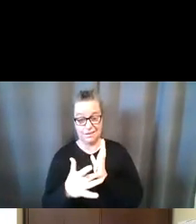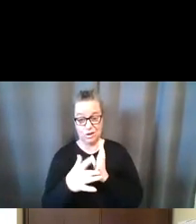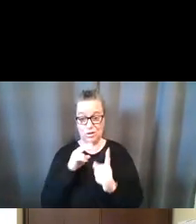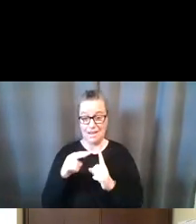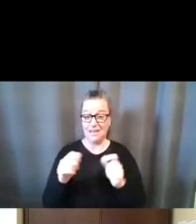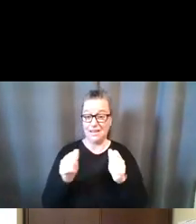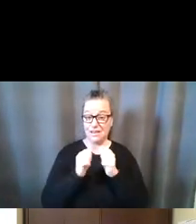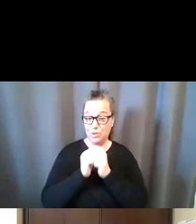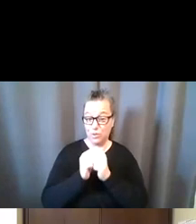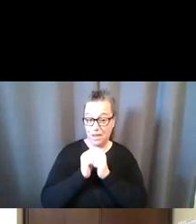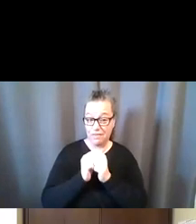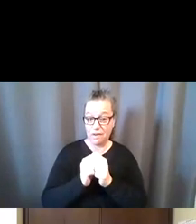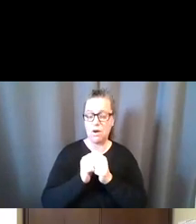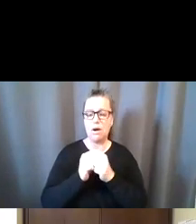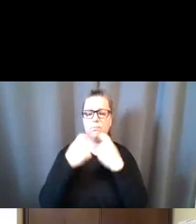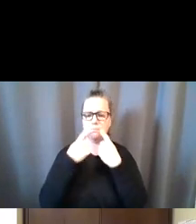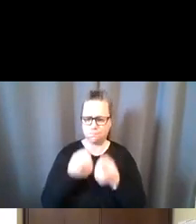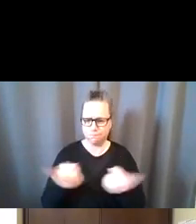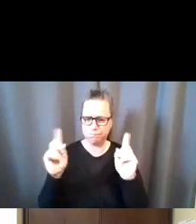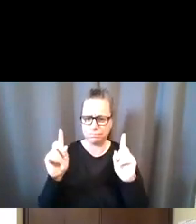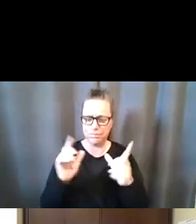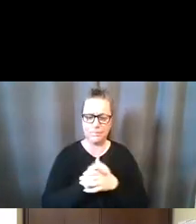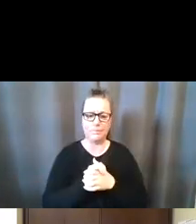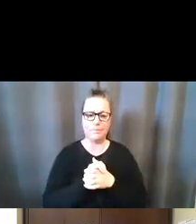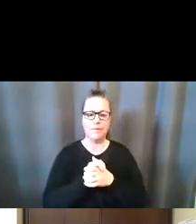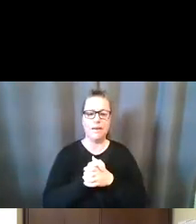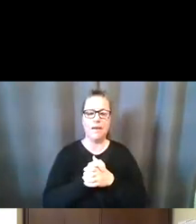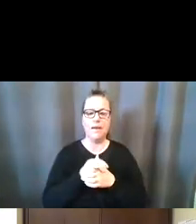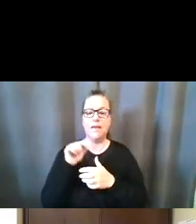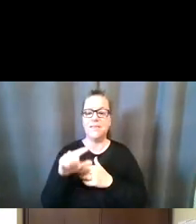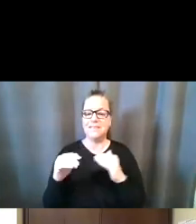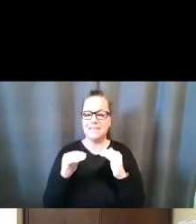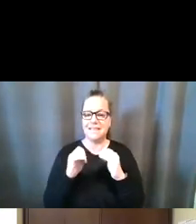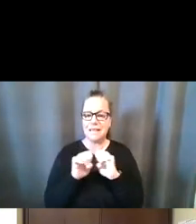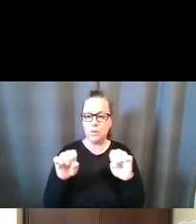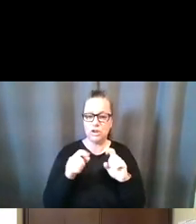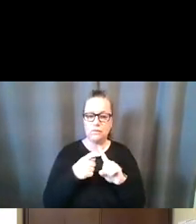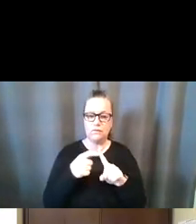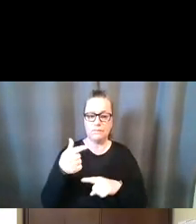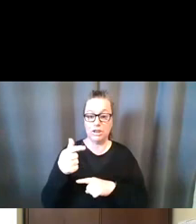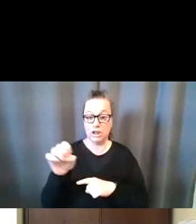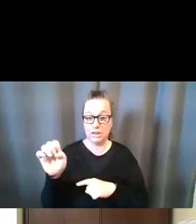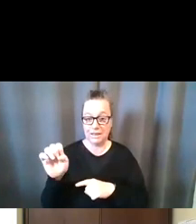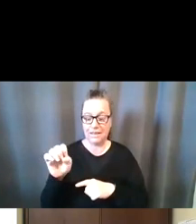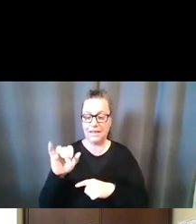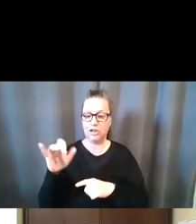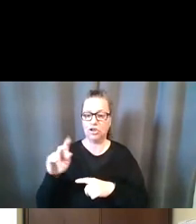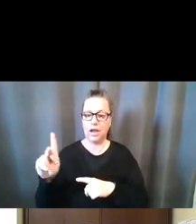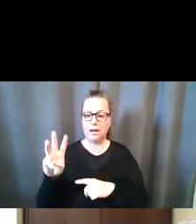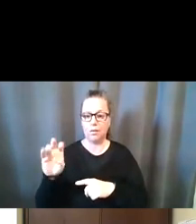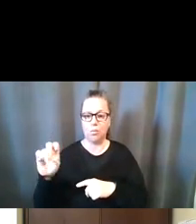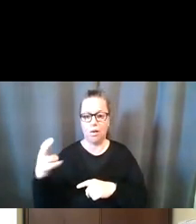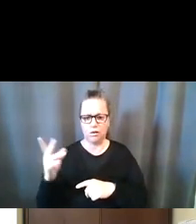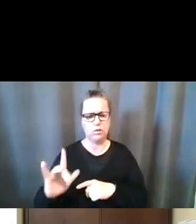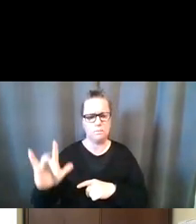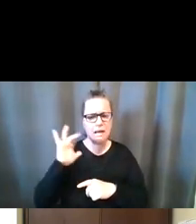together deliver successful results and outcomes. And this is an equation from GE, Jack Welch's days. Even back then,